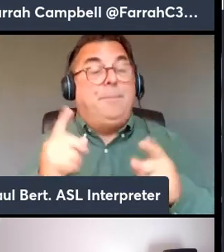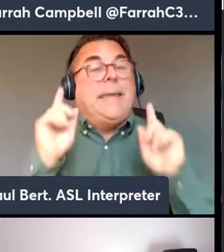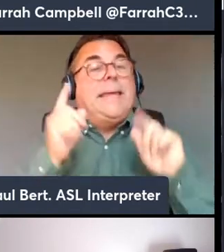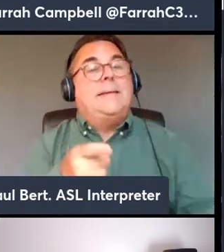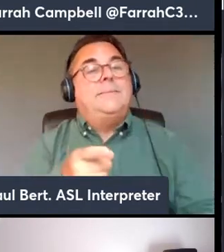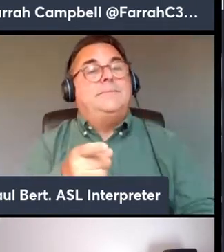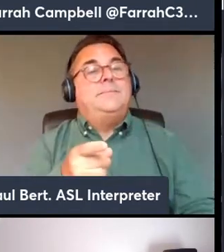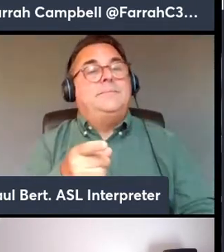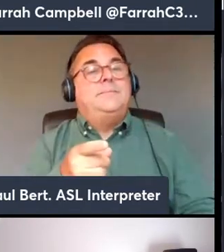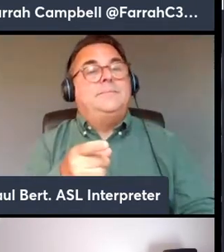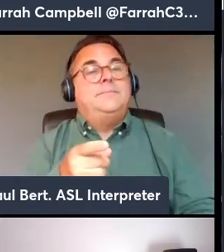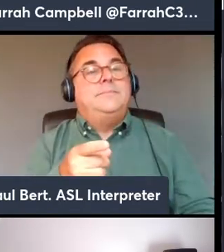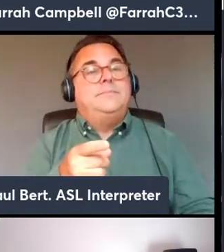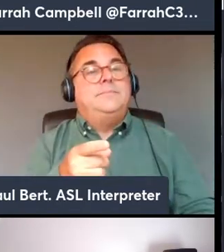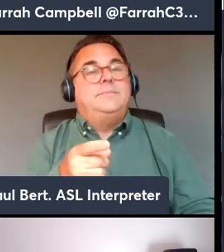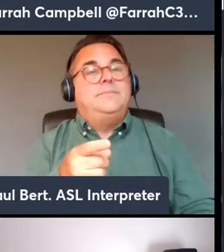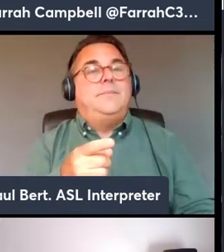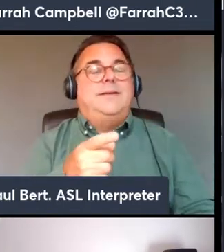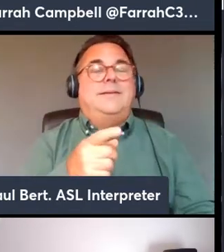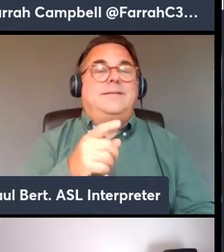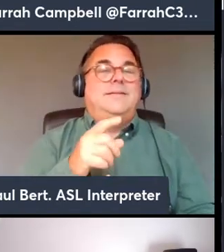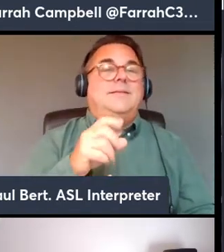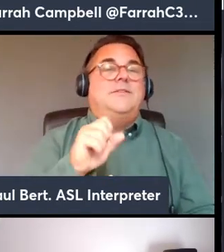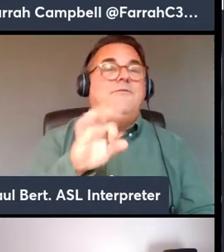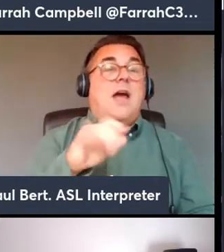there we go. So, yes.